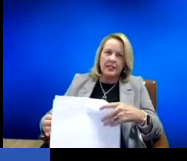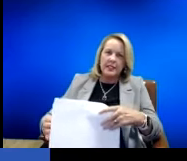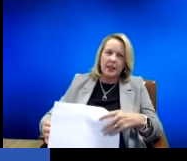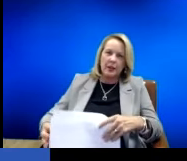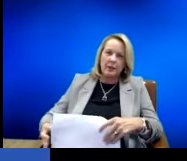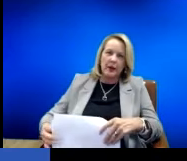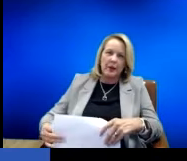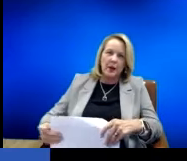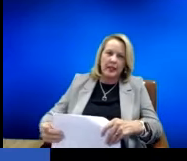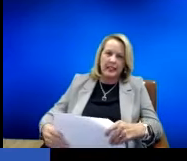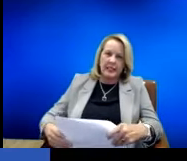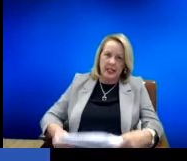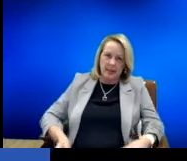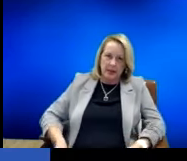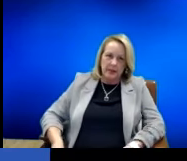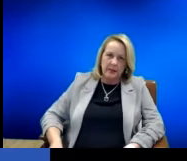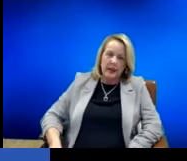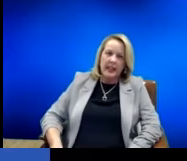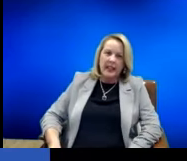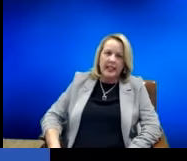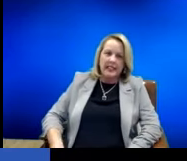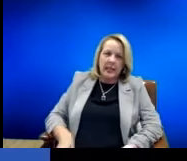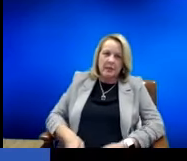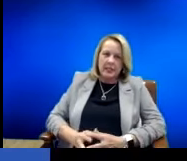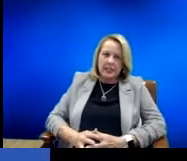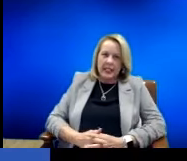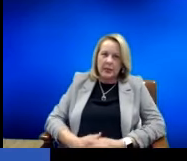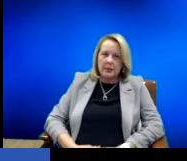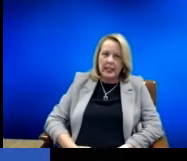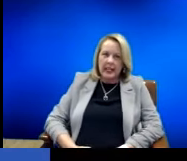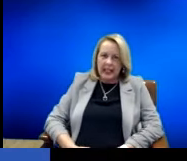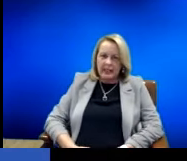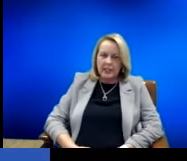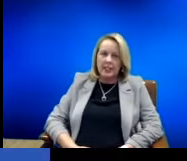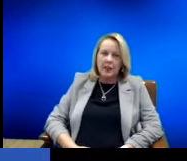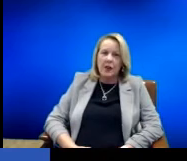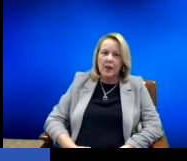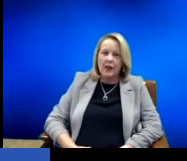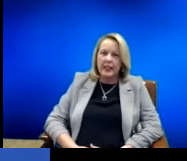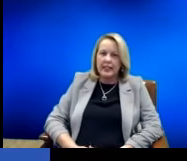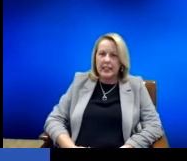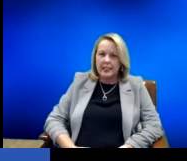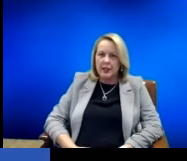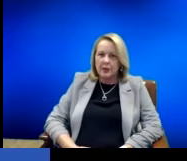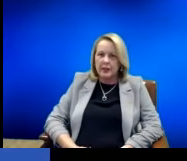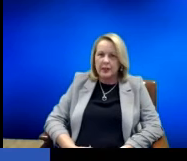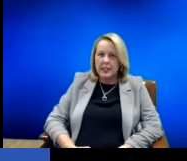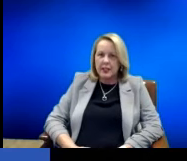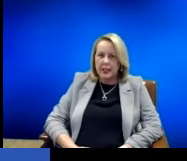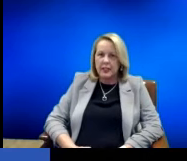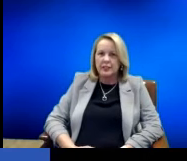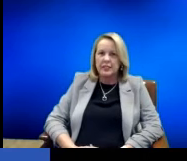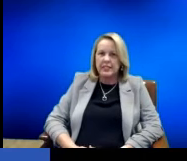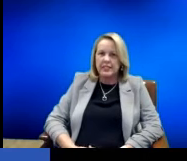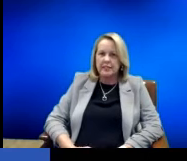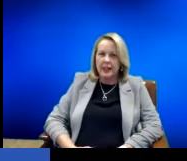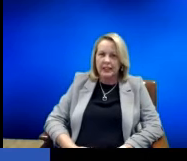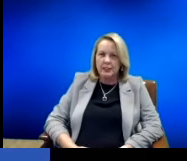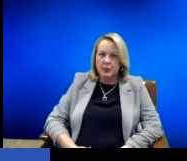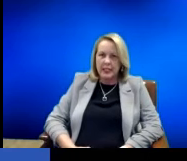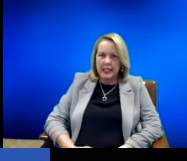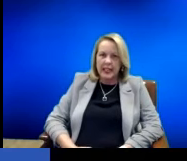So let's talk about what is ABLE. As I mentioned, ABLE accounts are in the Internal Revenue Code,